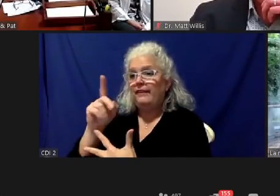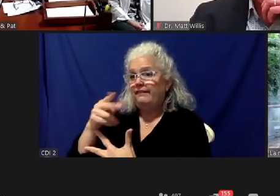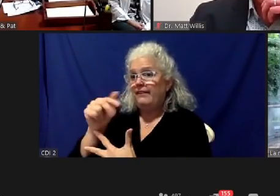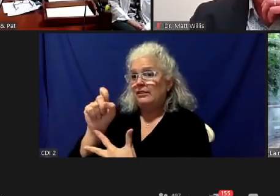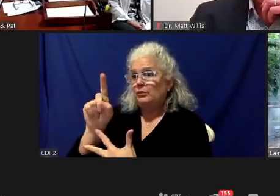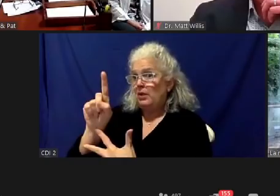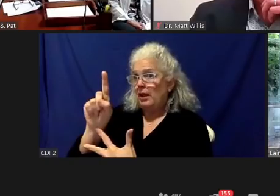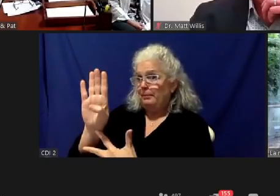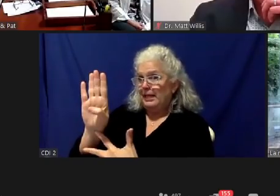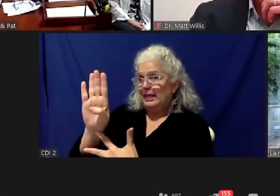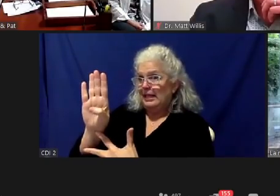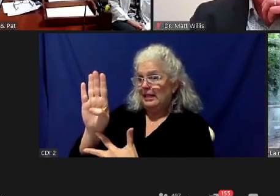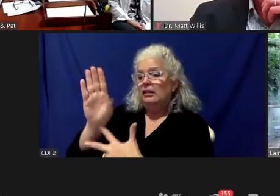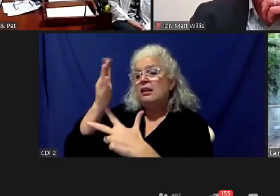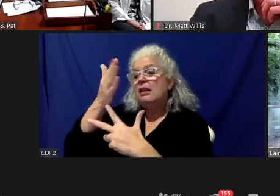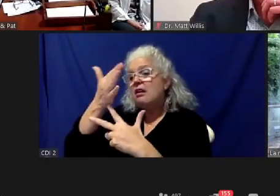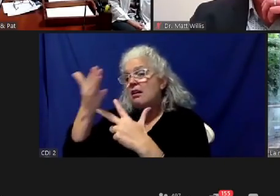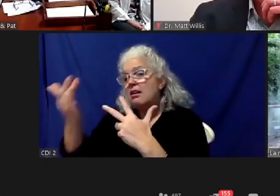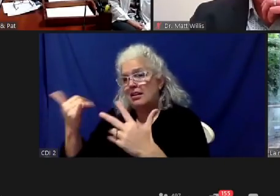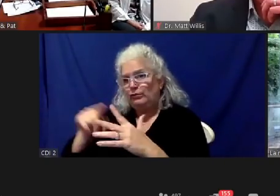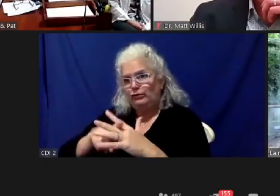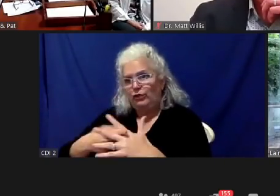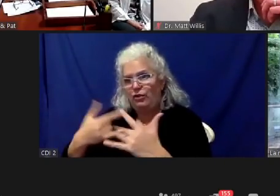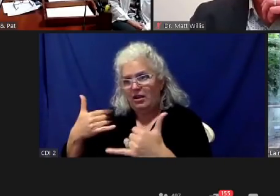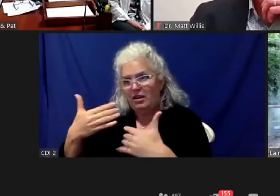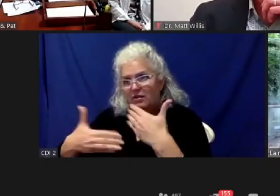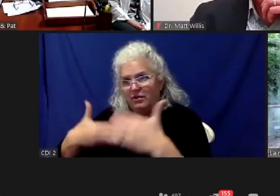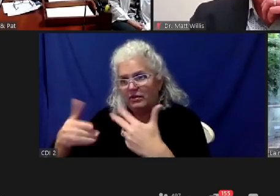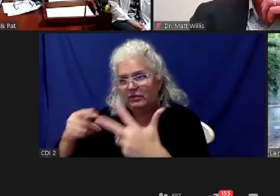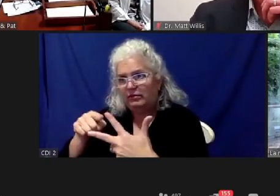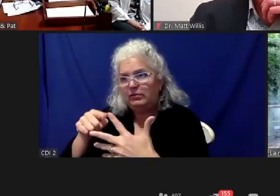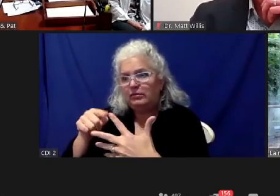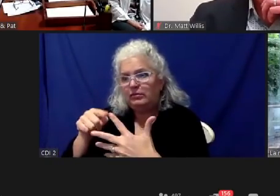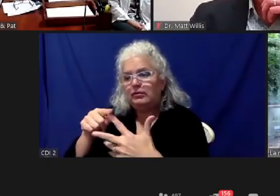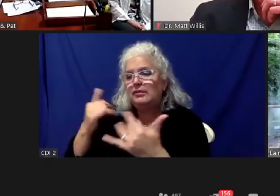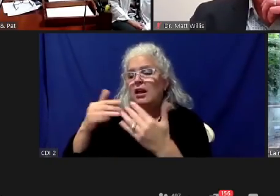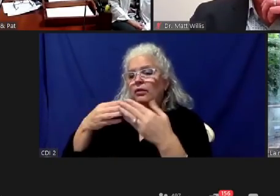they, are looking to proportionally kind of send out,